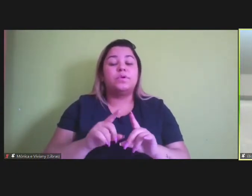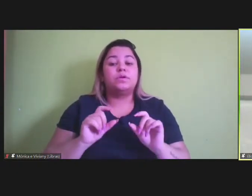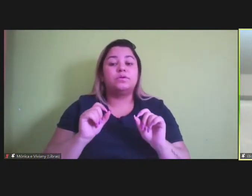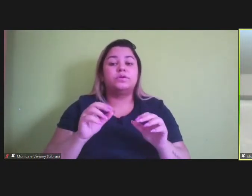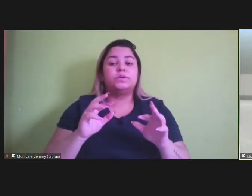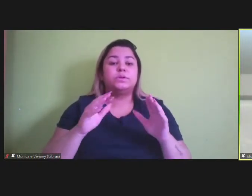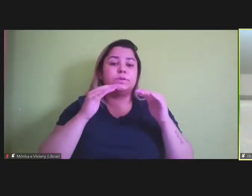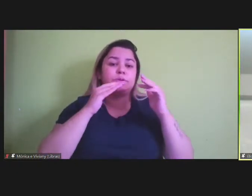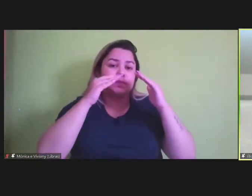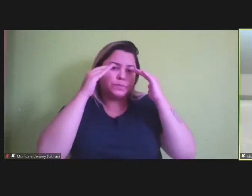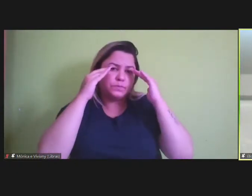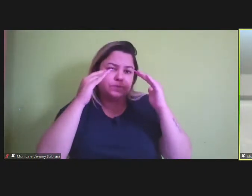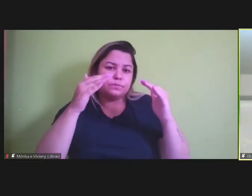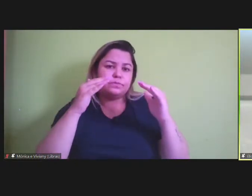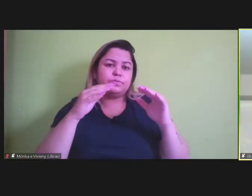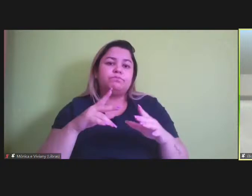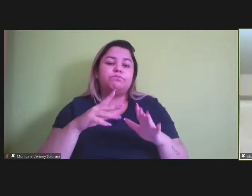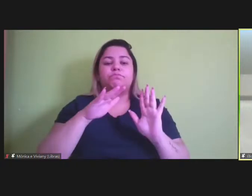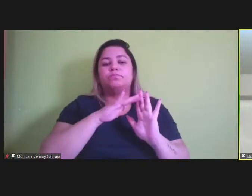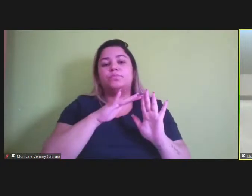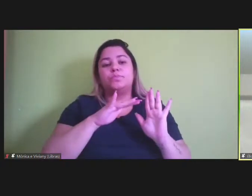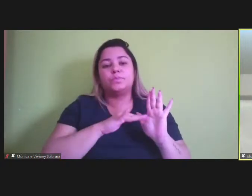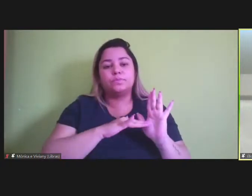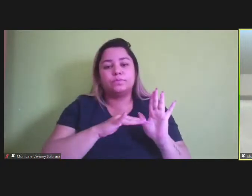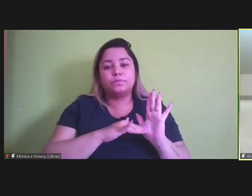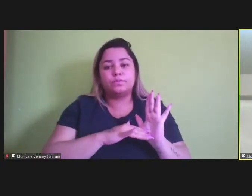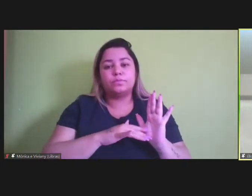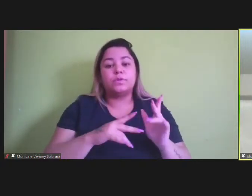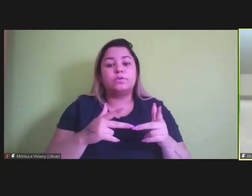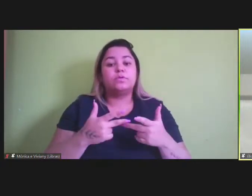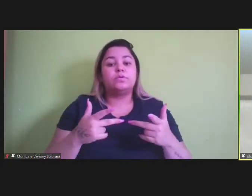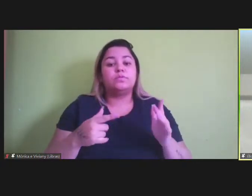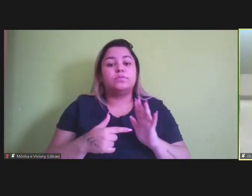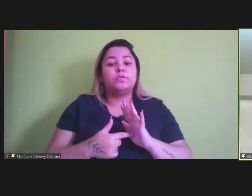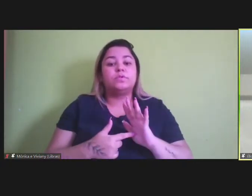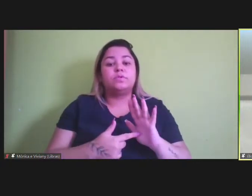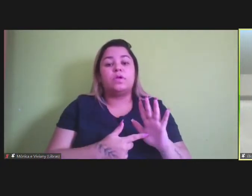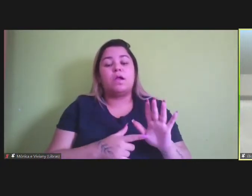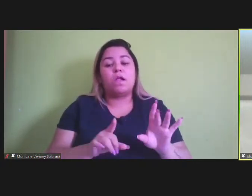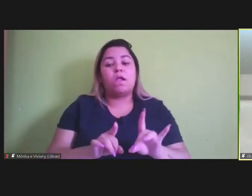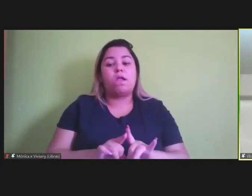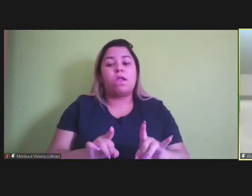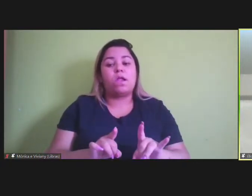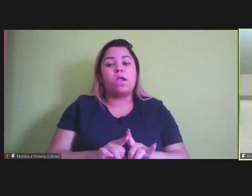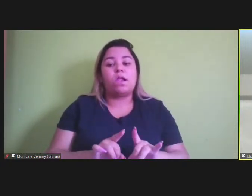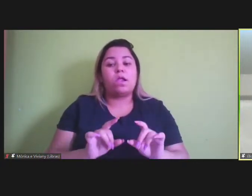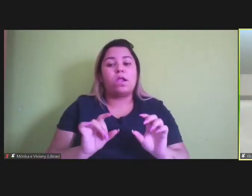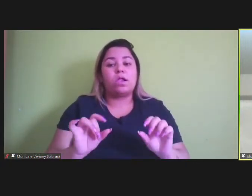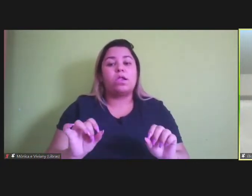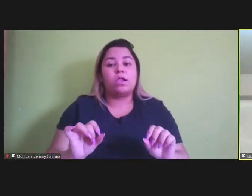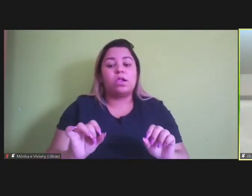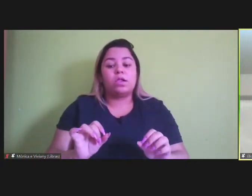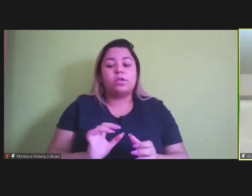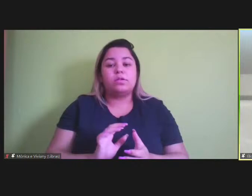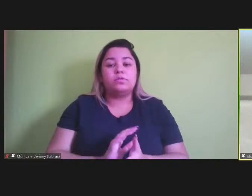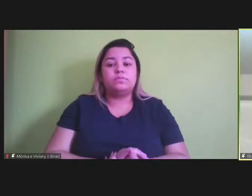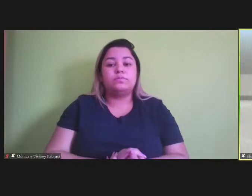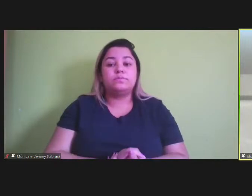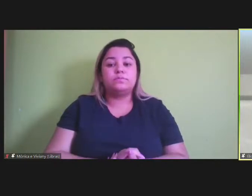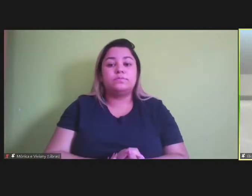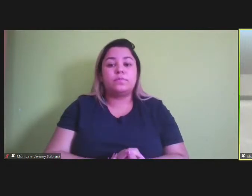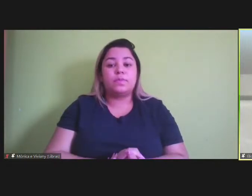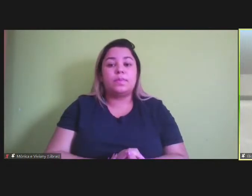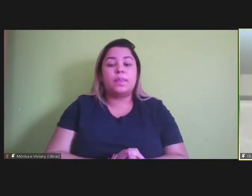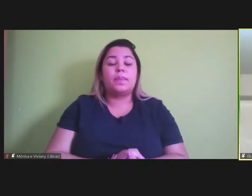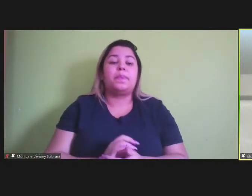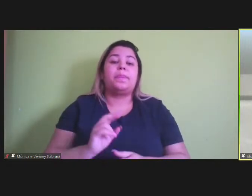and an attention that respects the many issues, what we're putting now, that goes beyond the biological